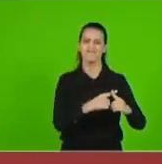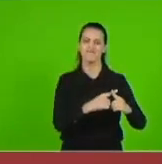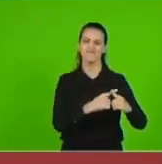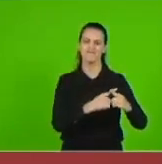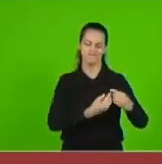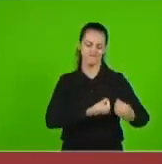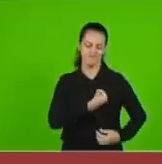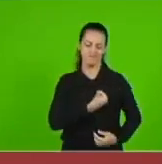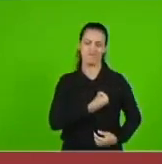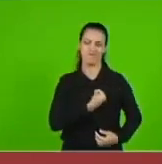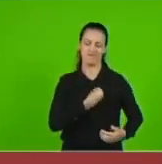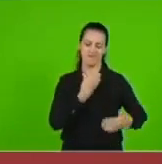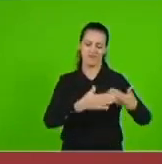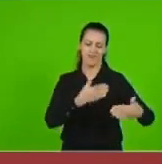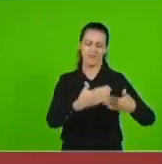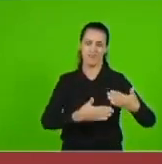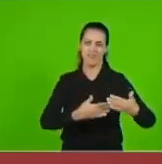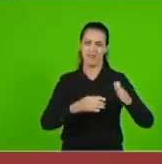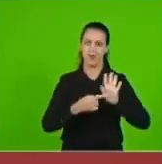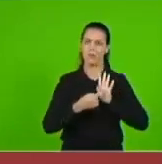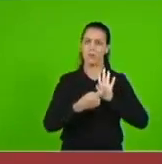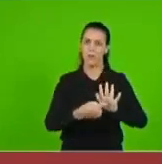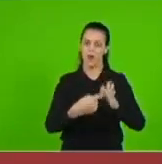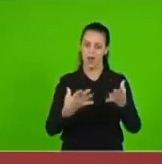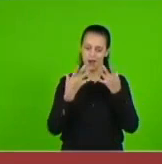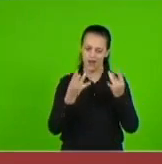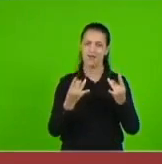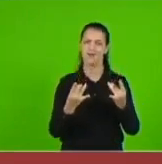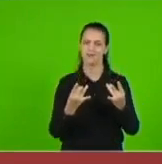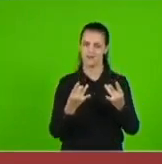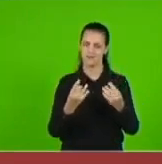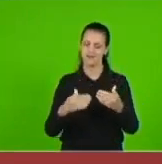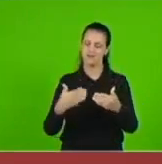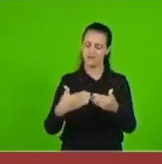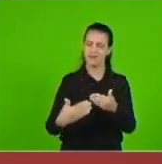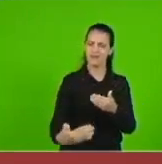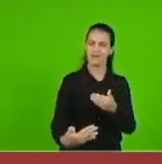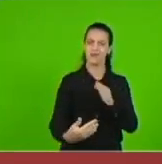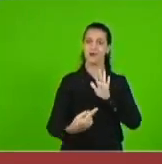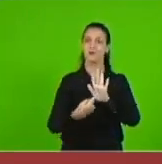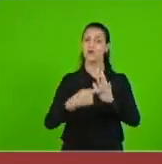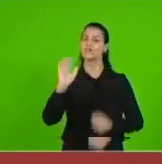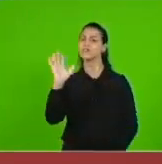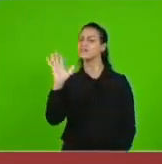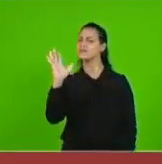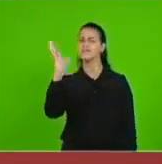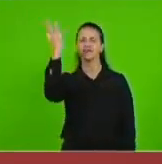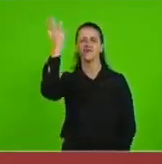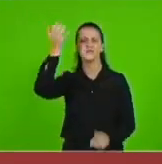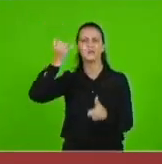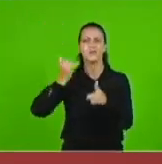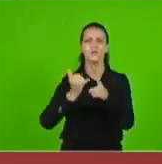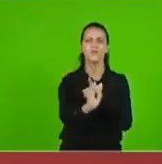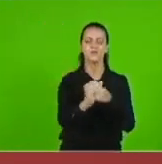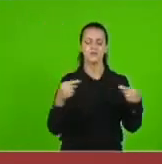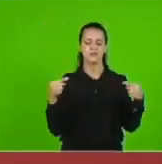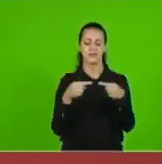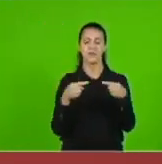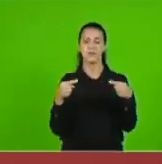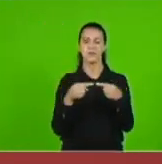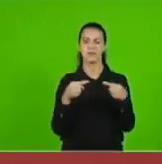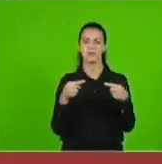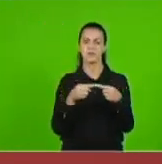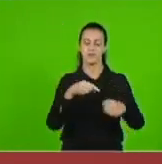approach the participation of the church in a certain moments of this alert. And we will see soon after another prophetic sign that